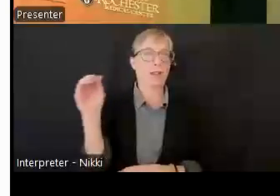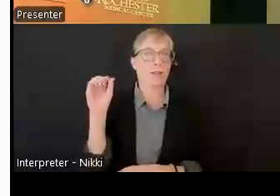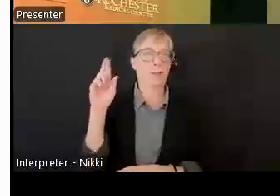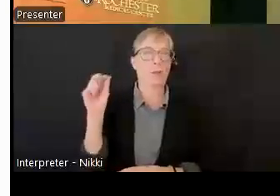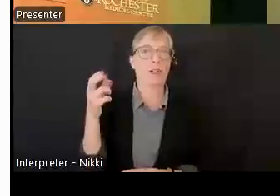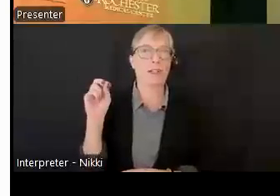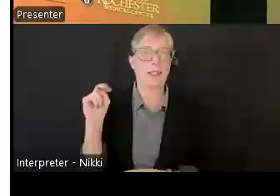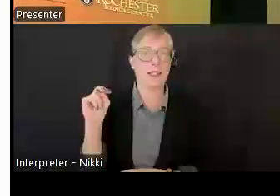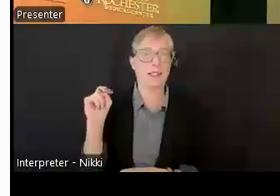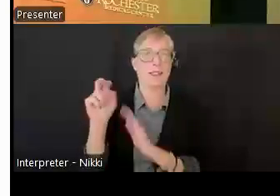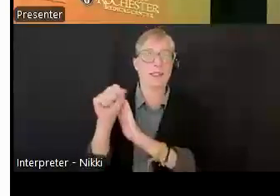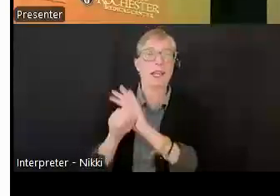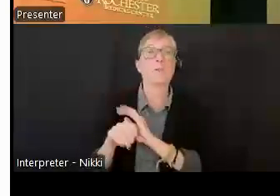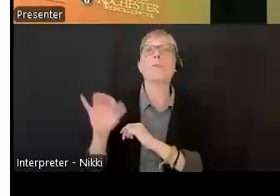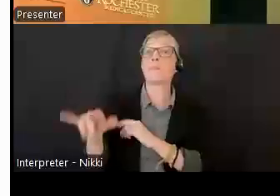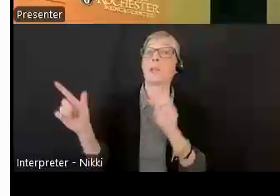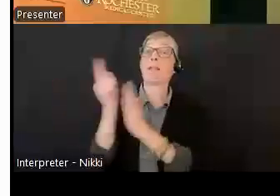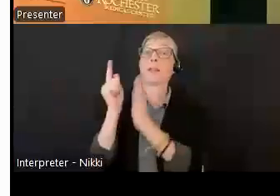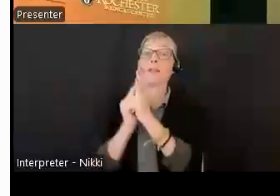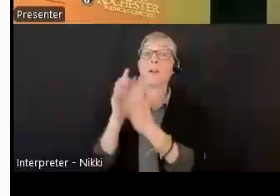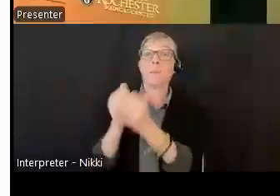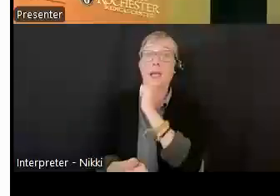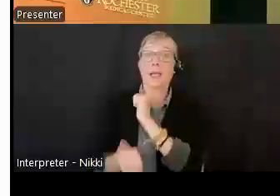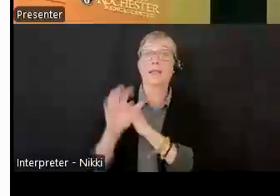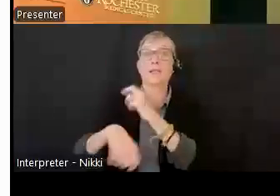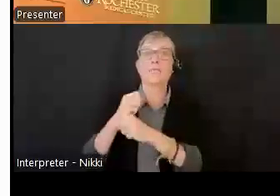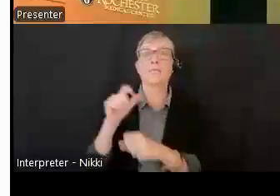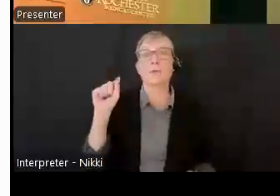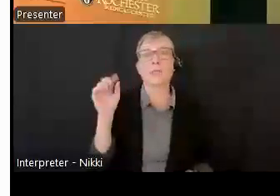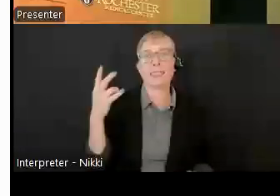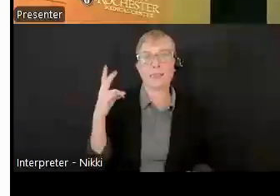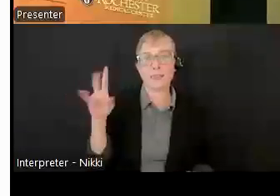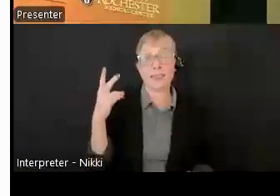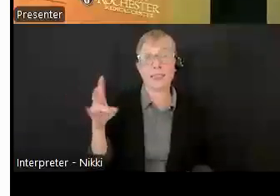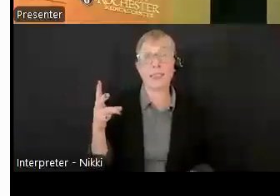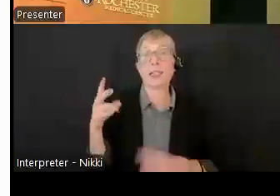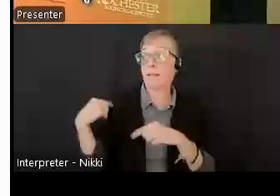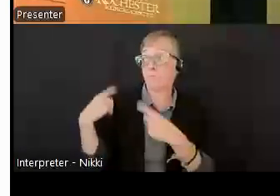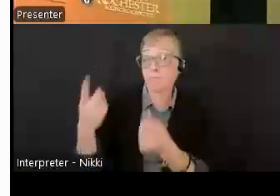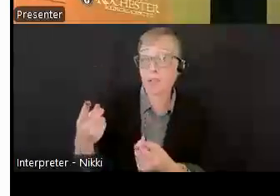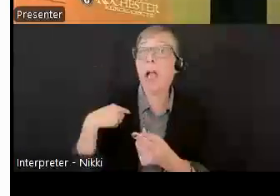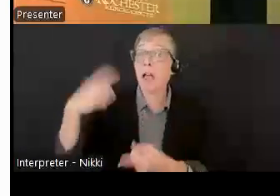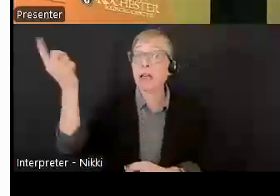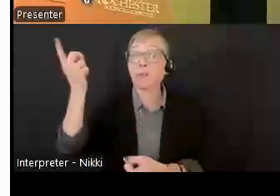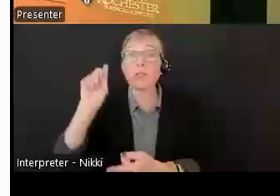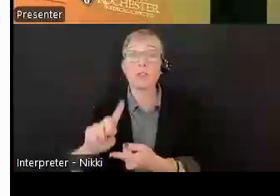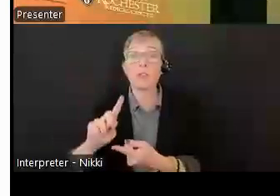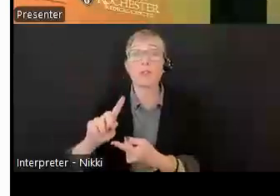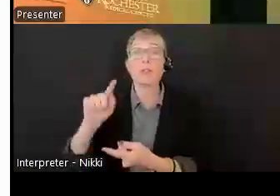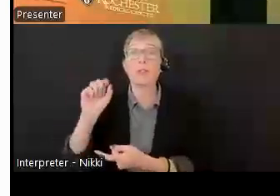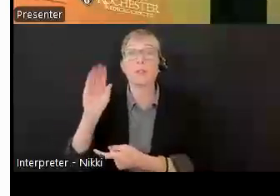law in 2017, is found by Oregon Health Authority to have reduced tobacco initiation from 34